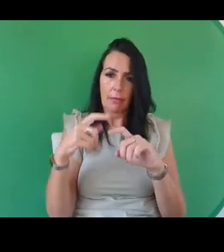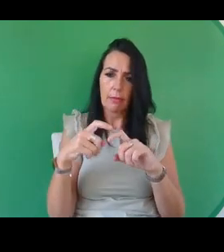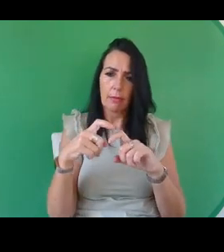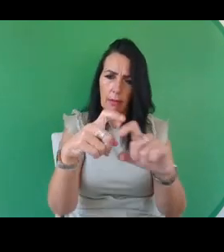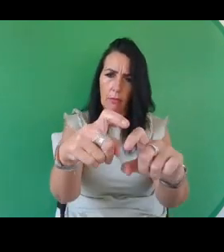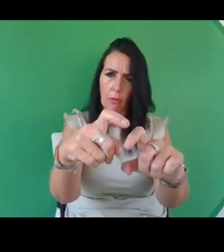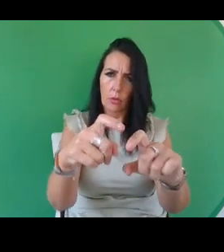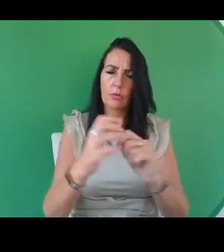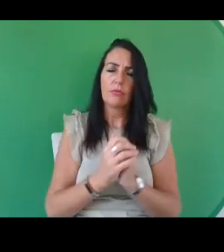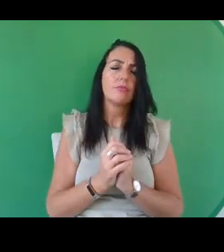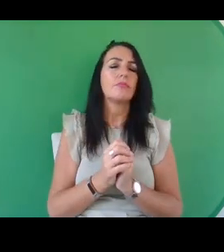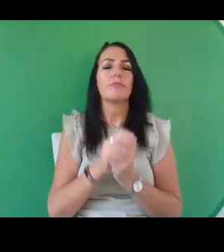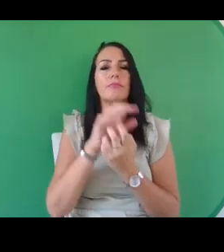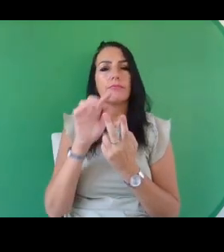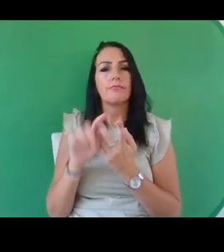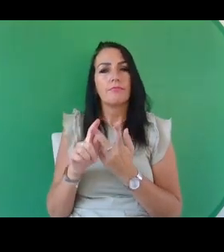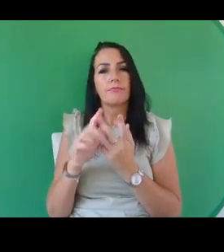do.